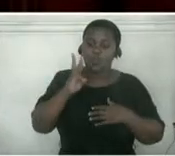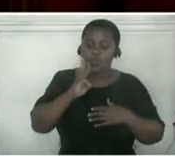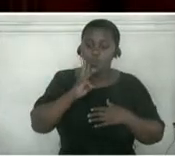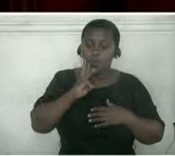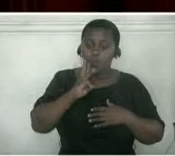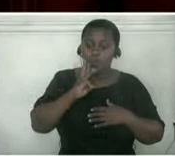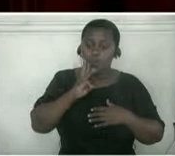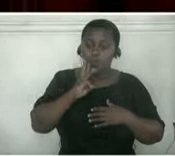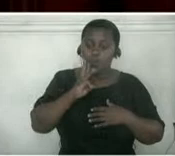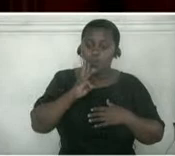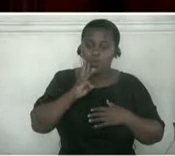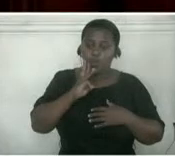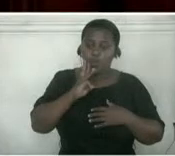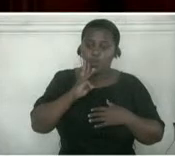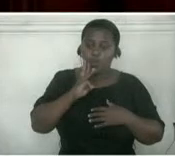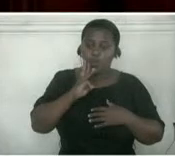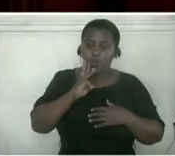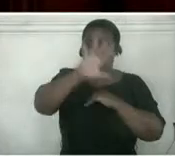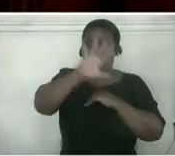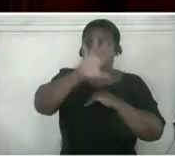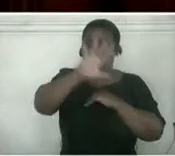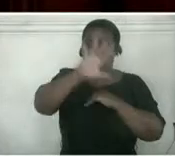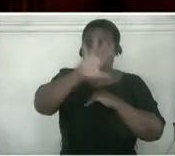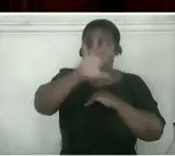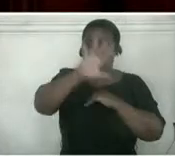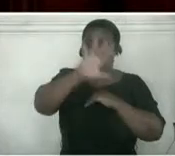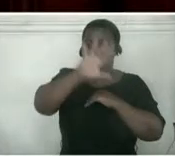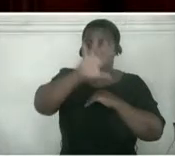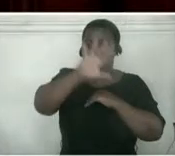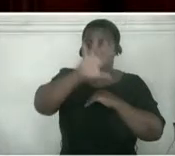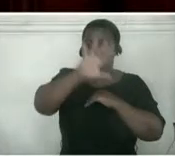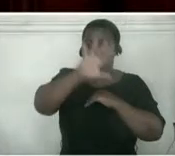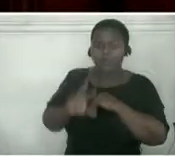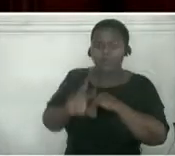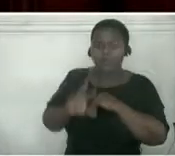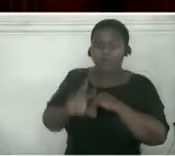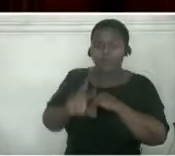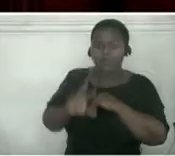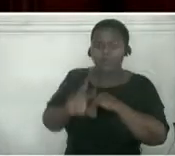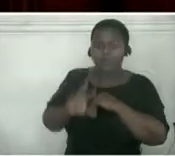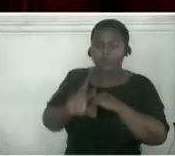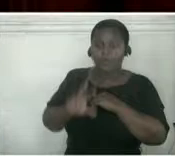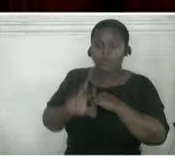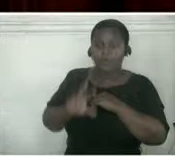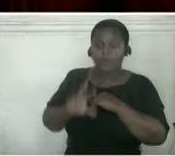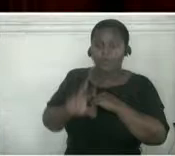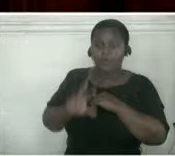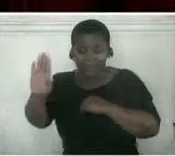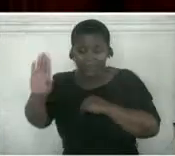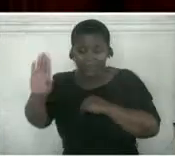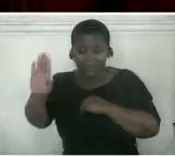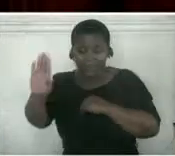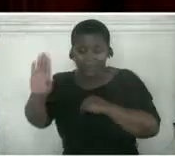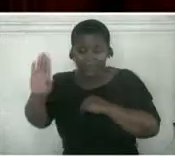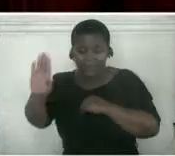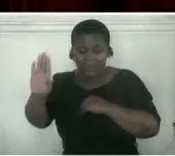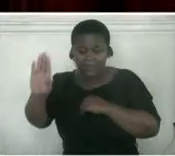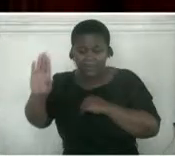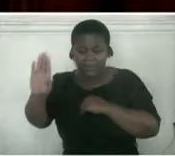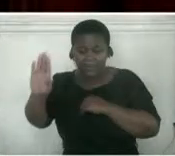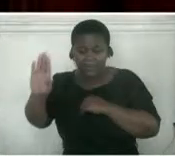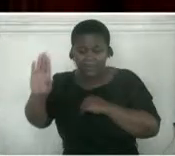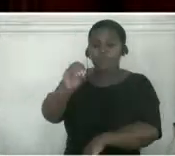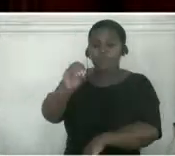in South Africa, and that will be at the estimate of 23 billion. At the same time, COGTA is working